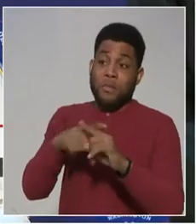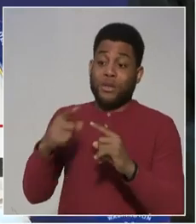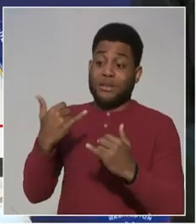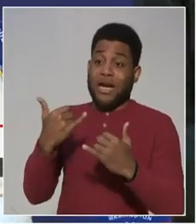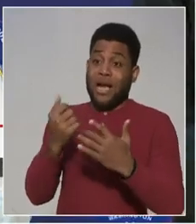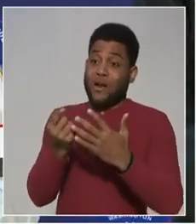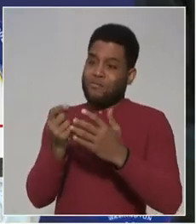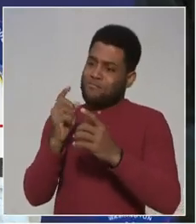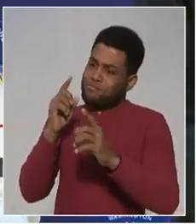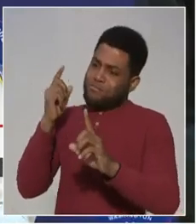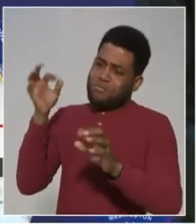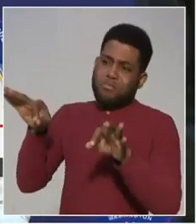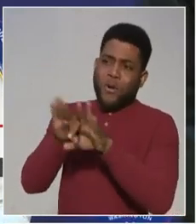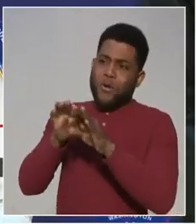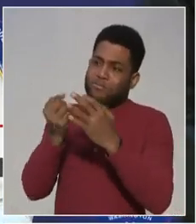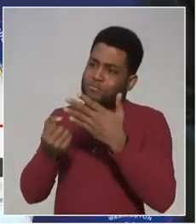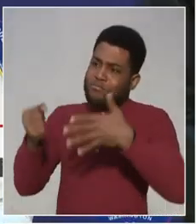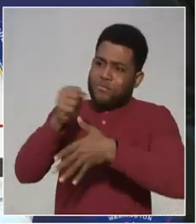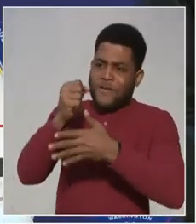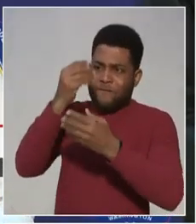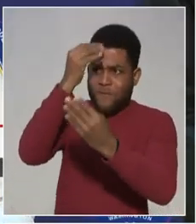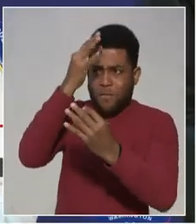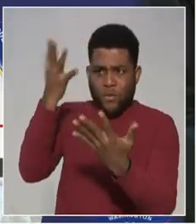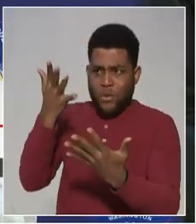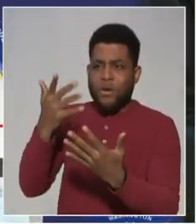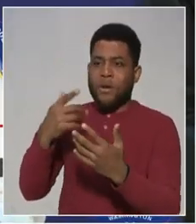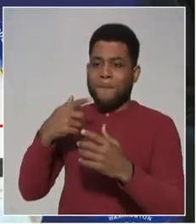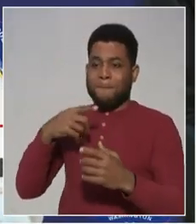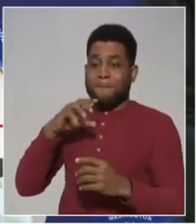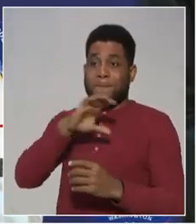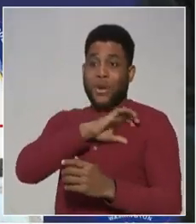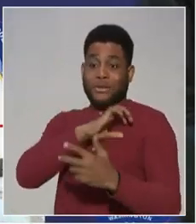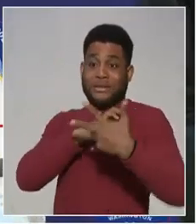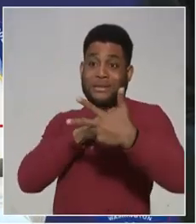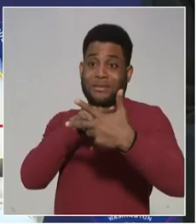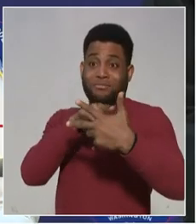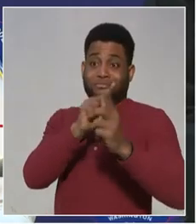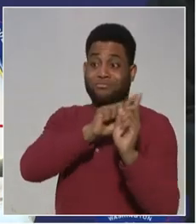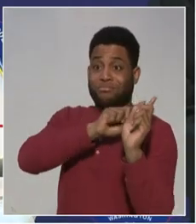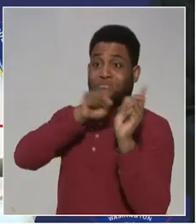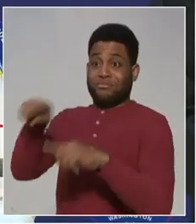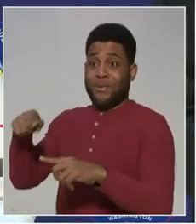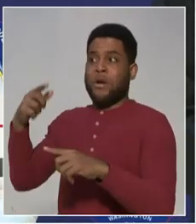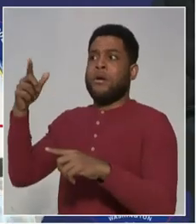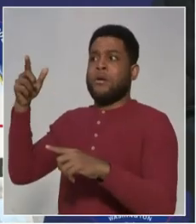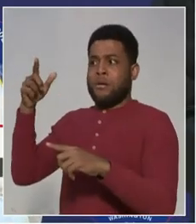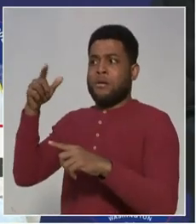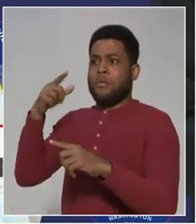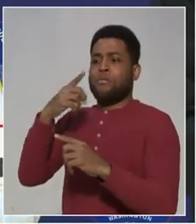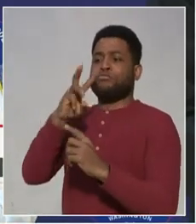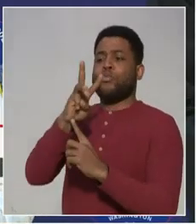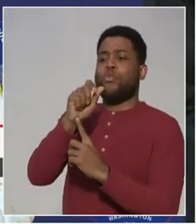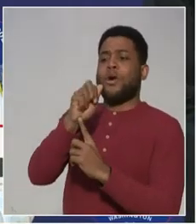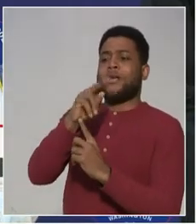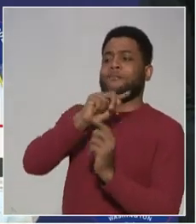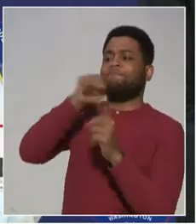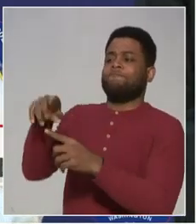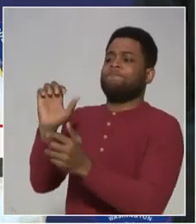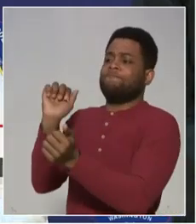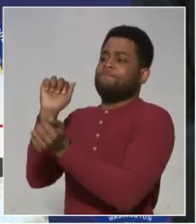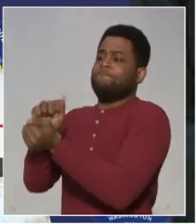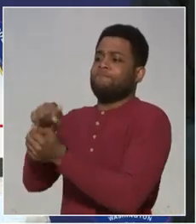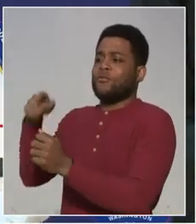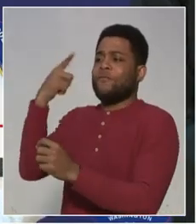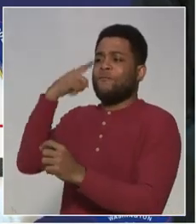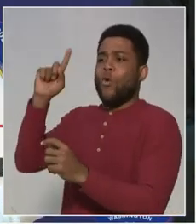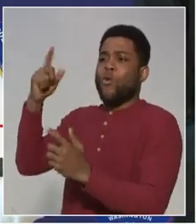today, serving an arrest warrant on someone who was cruel to animals. The same type of response that we provide